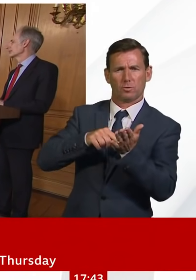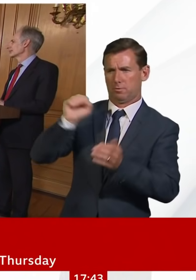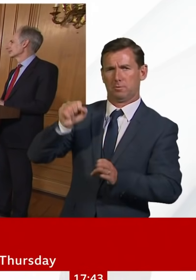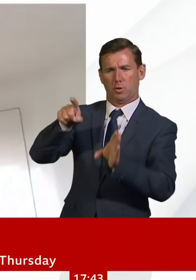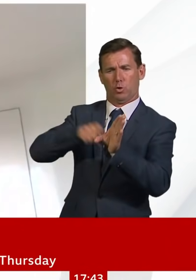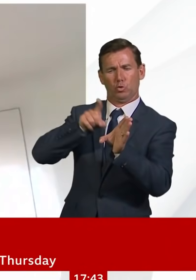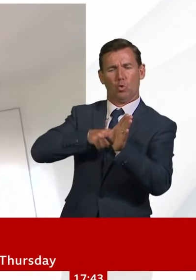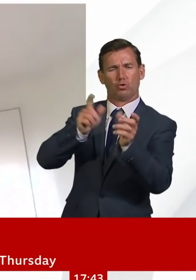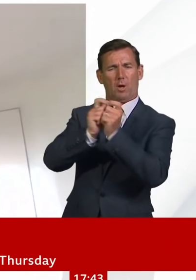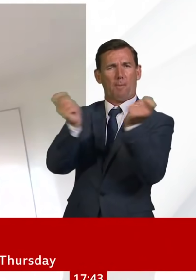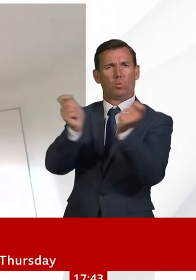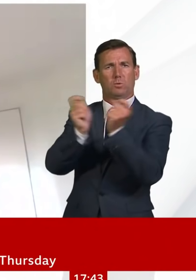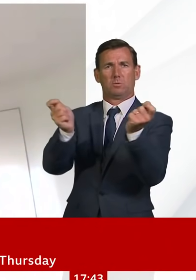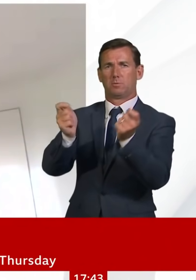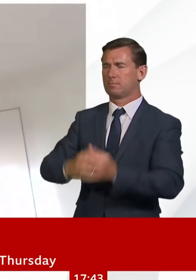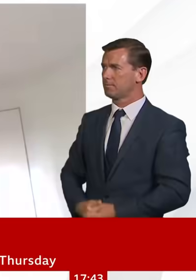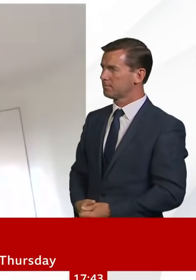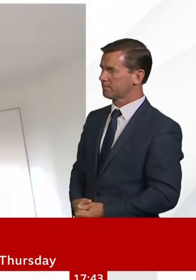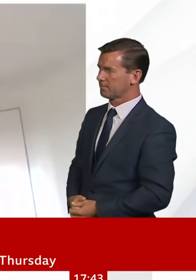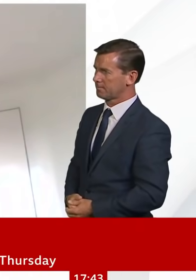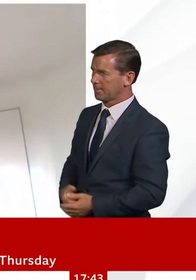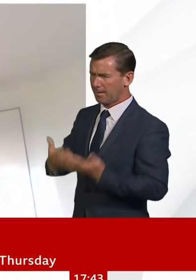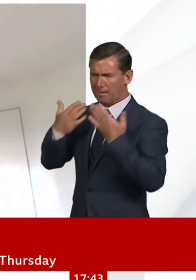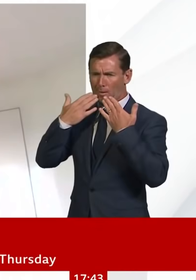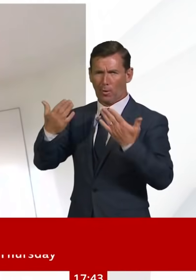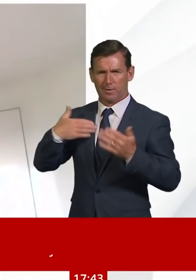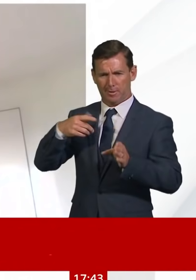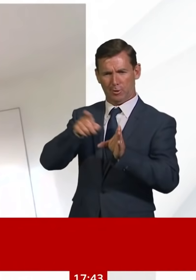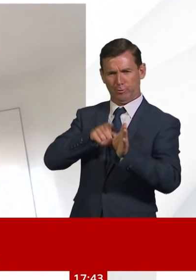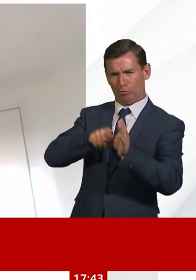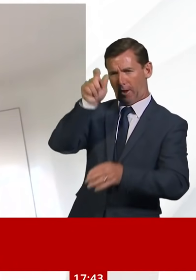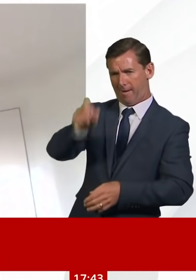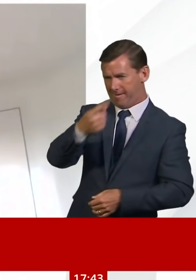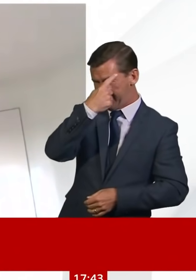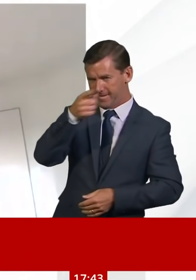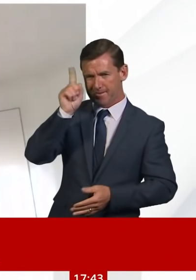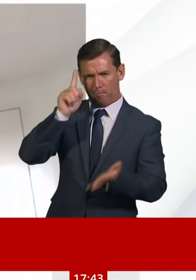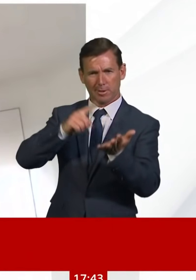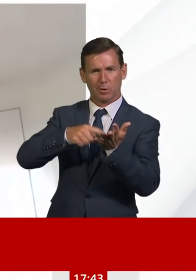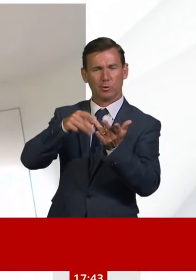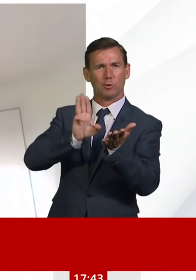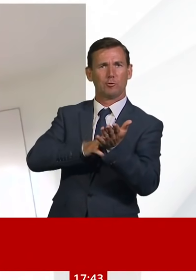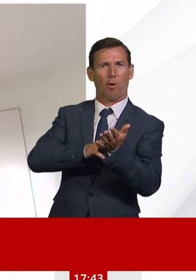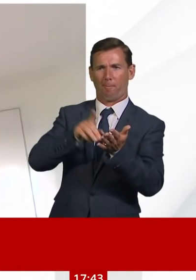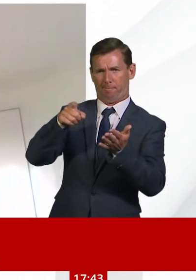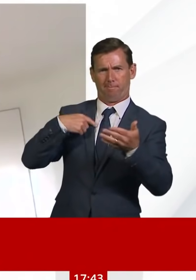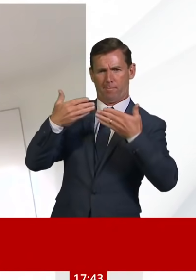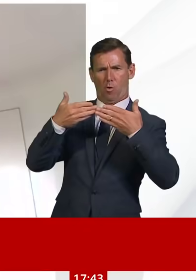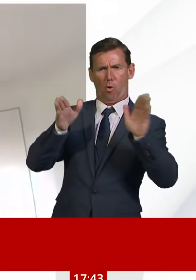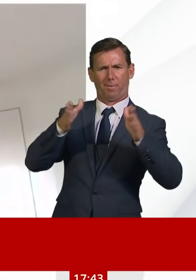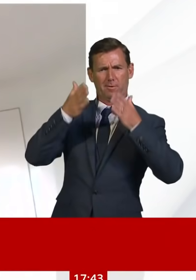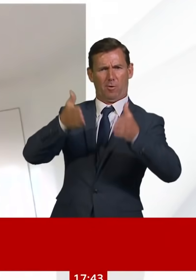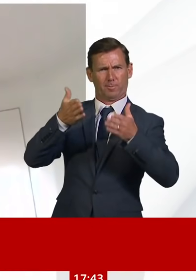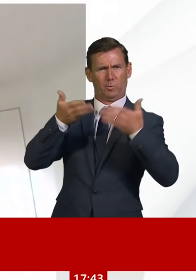you. Yorkshire's own Captain Tom Moore has opened the NHS Nightingale Hospital in Harrogate today, but ministers have taken